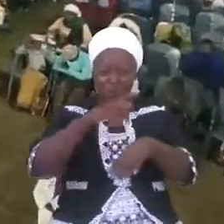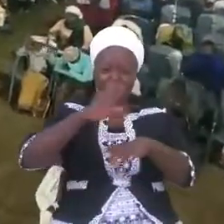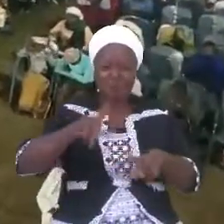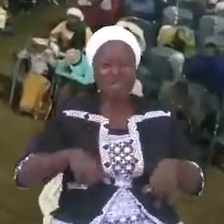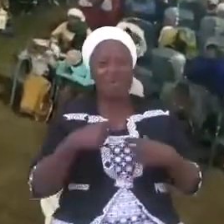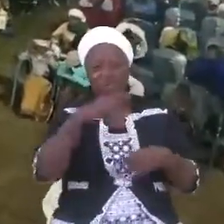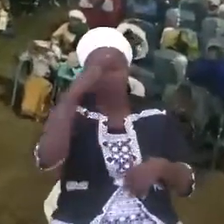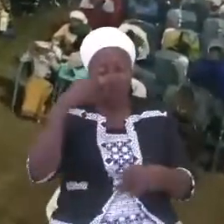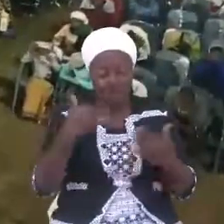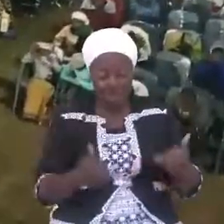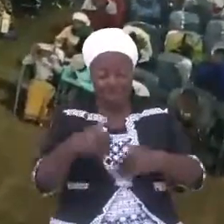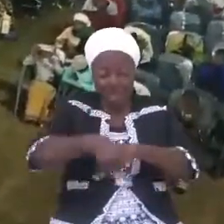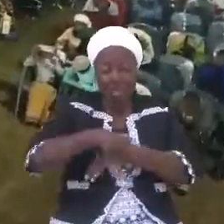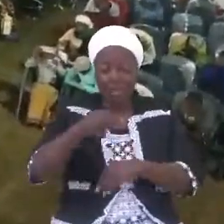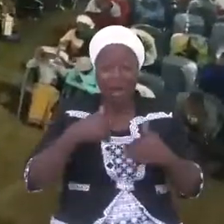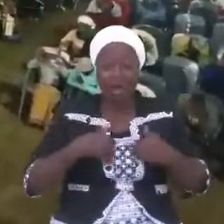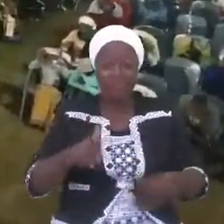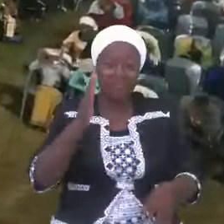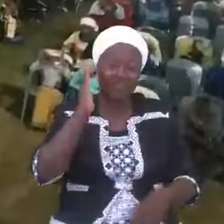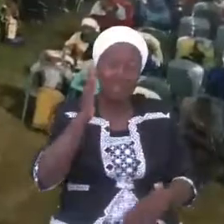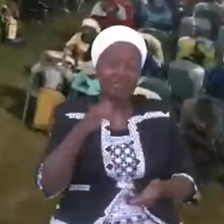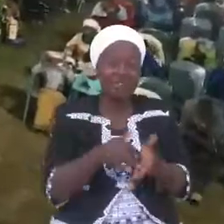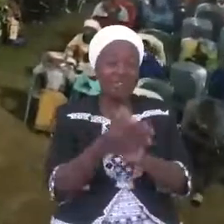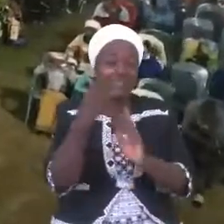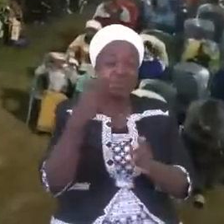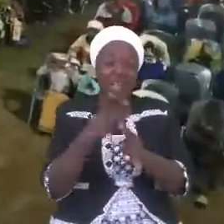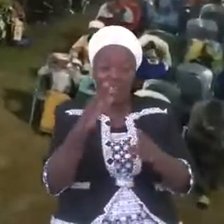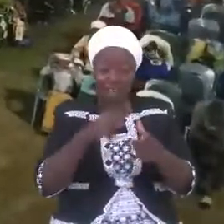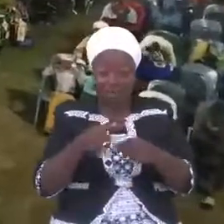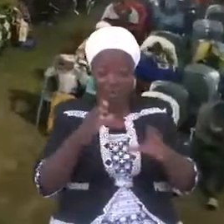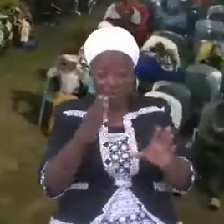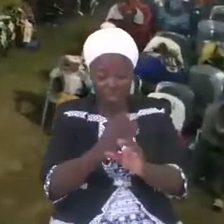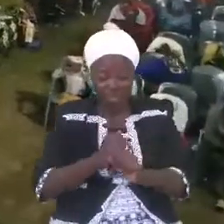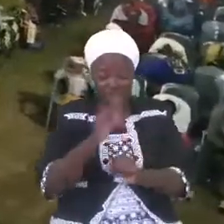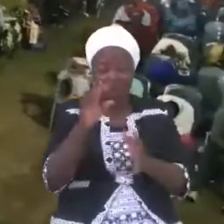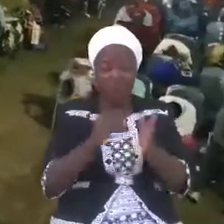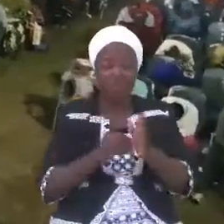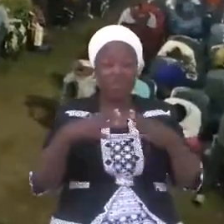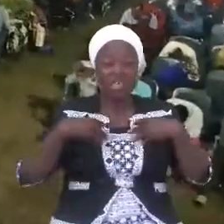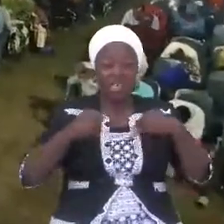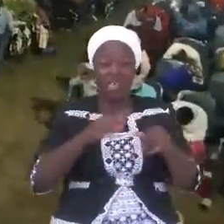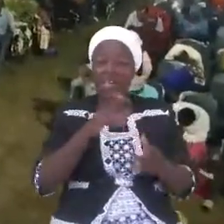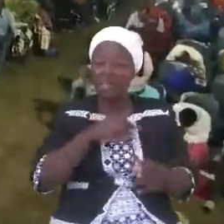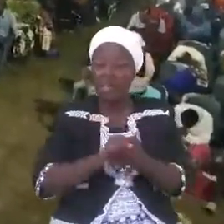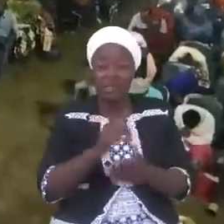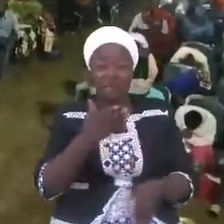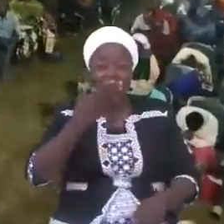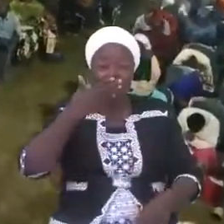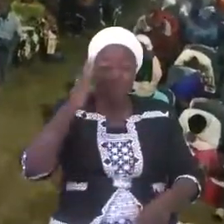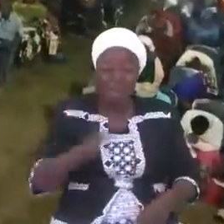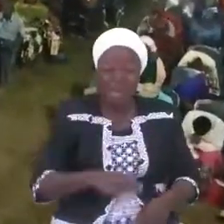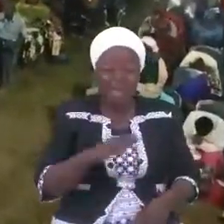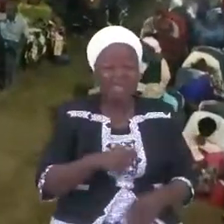Tonight, you are going to receive your healing. That mountain in your life must move.